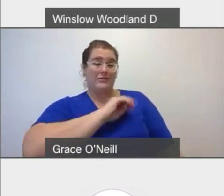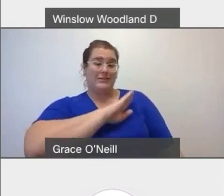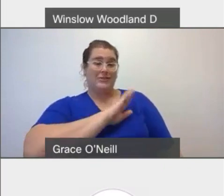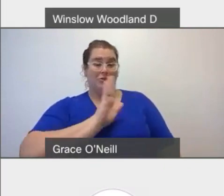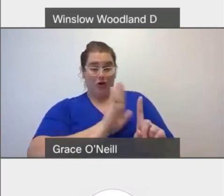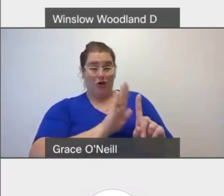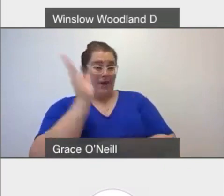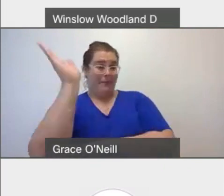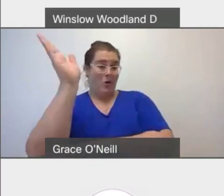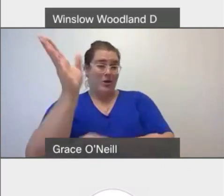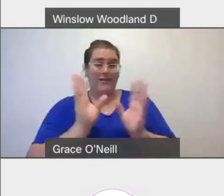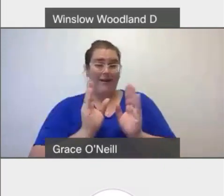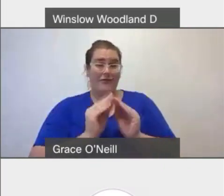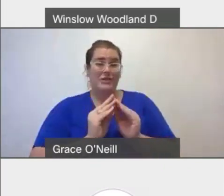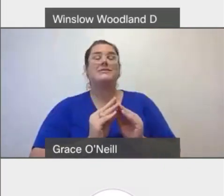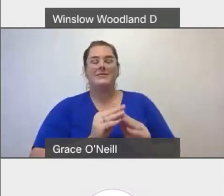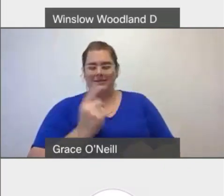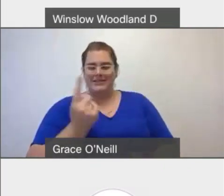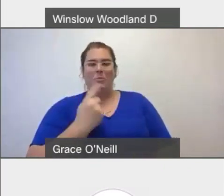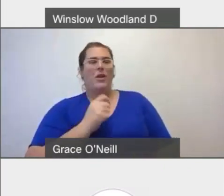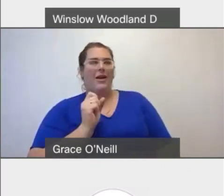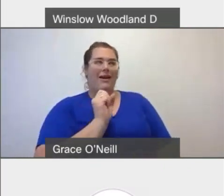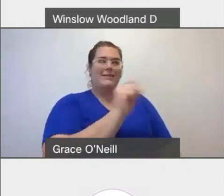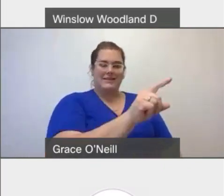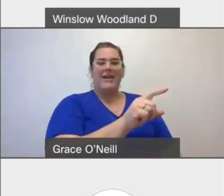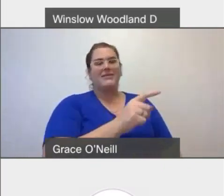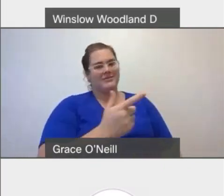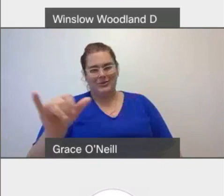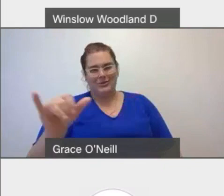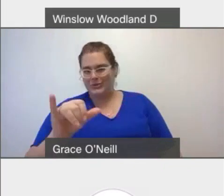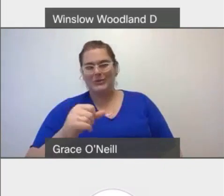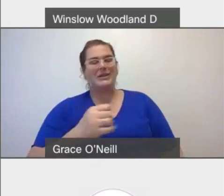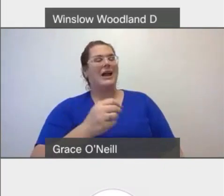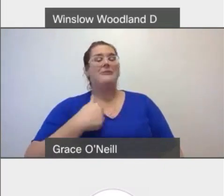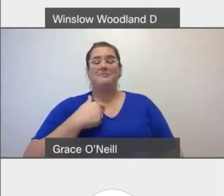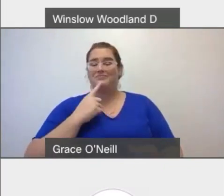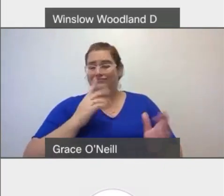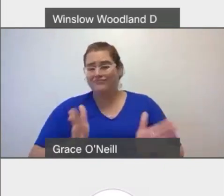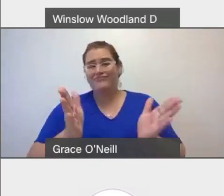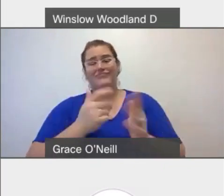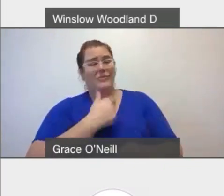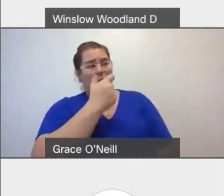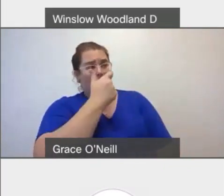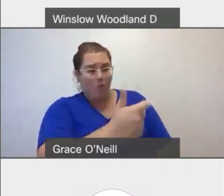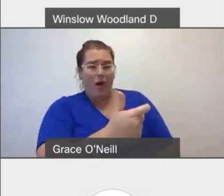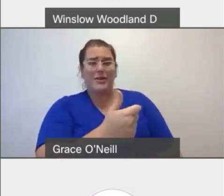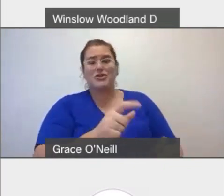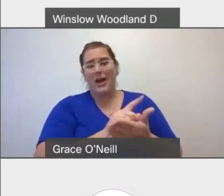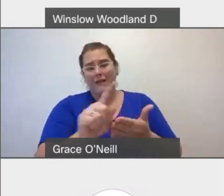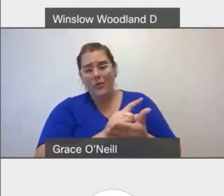encourage people to watch those press conferences and hear from any responses